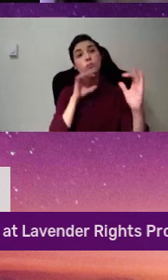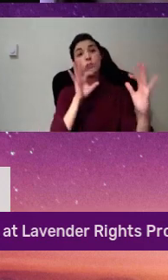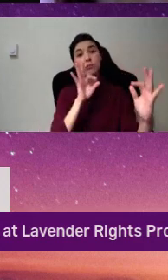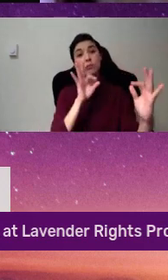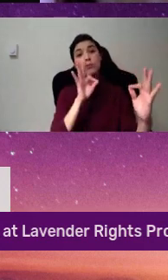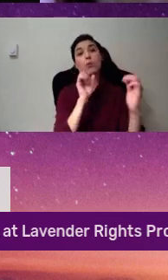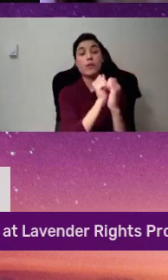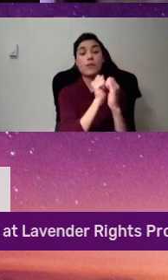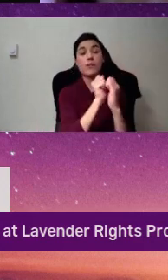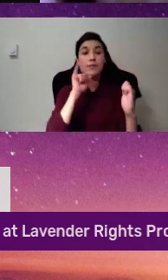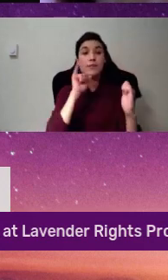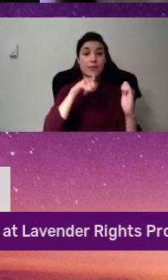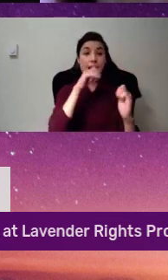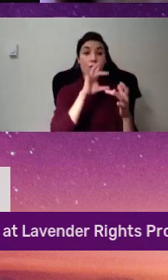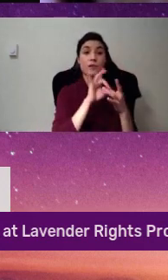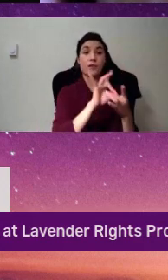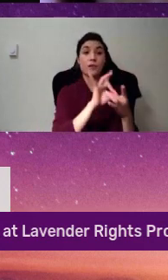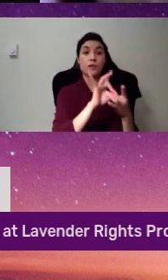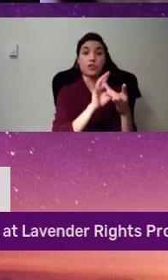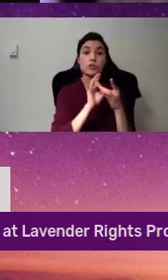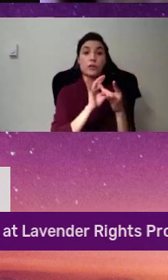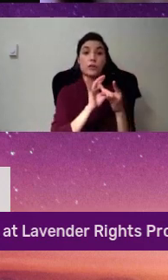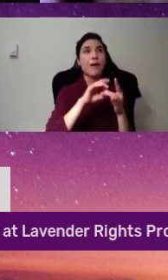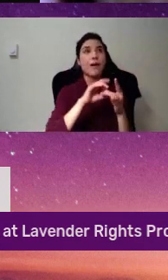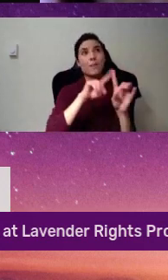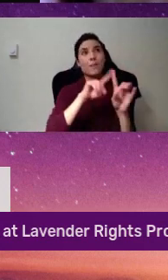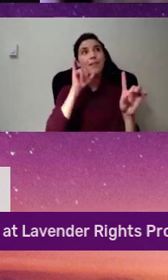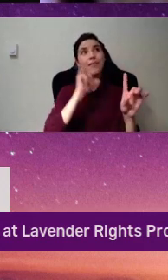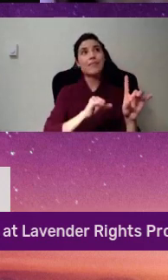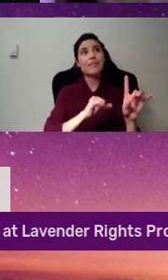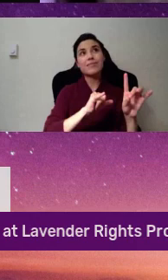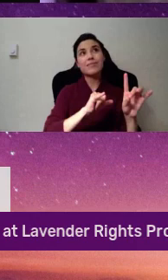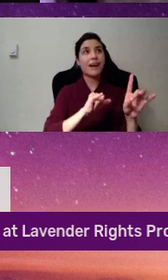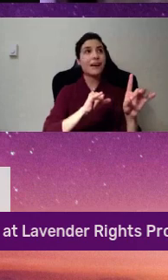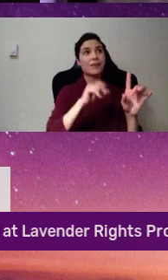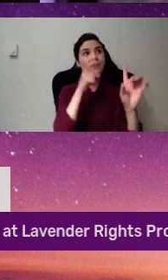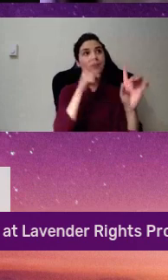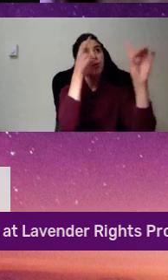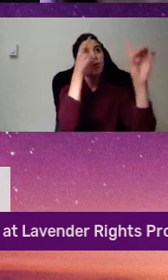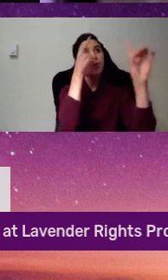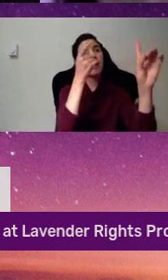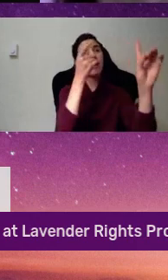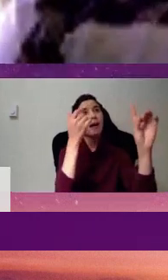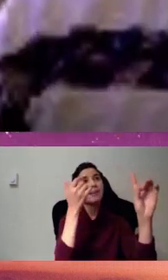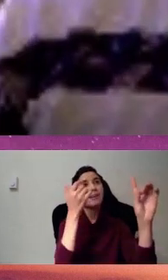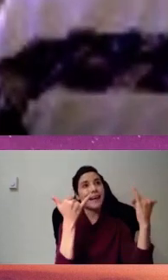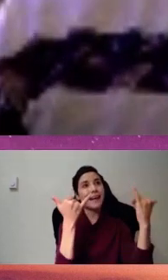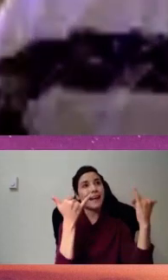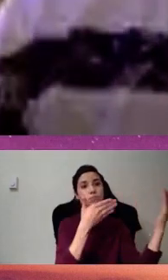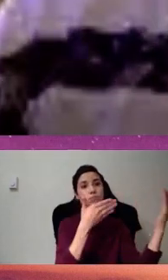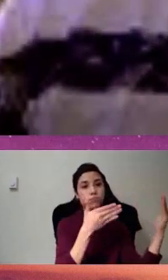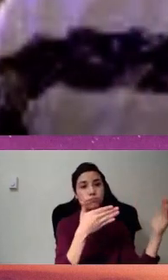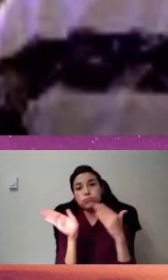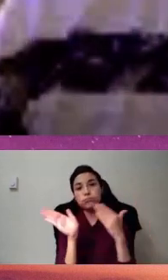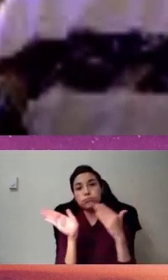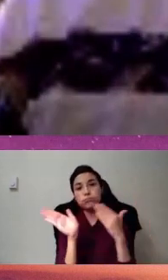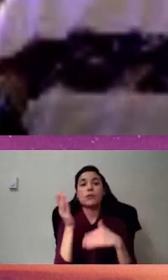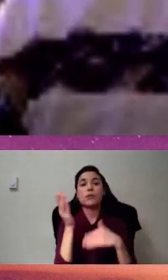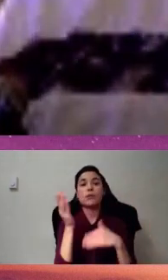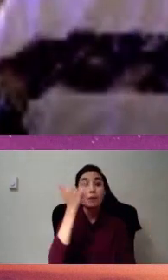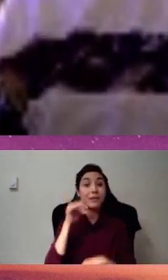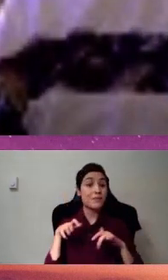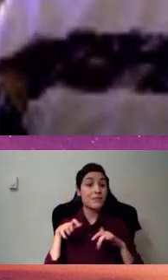that narrative has shifted, since colonialism, absolutely 100%. We have a lot of other priorities that don't